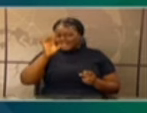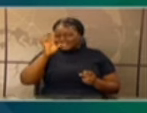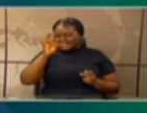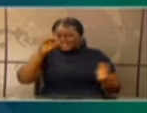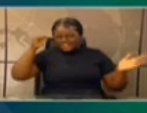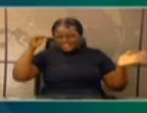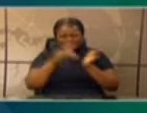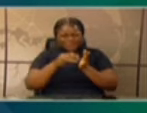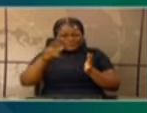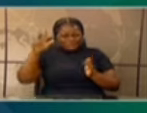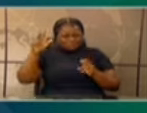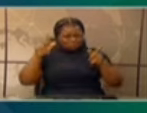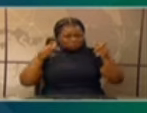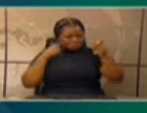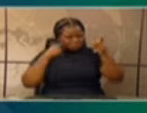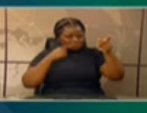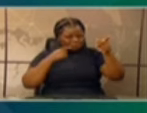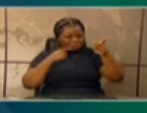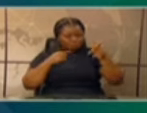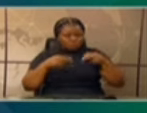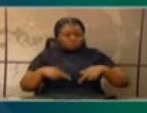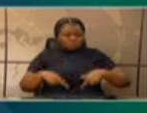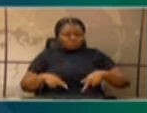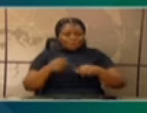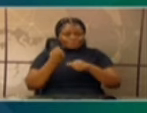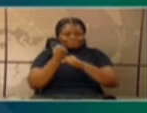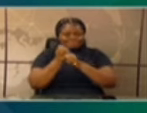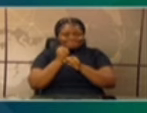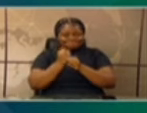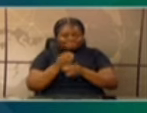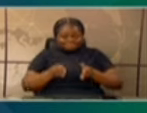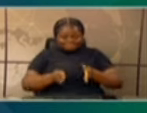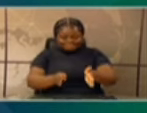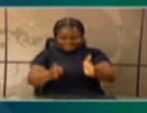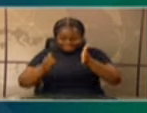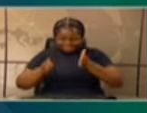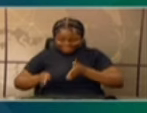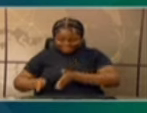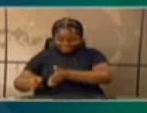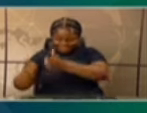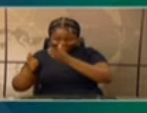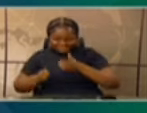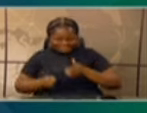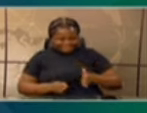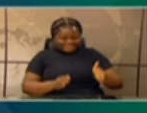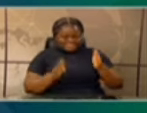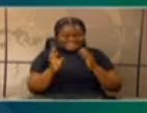487,700 kilometers of paved roads, of which